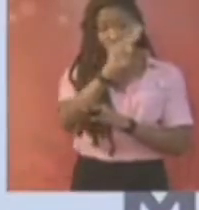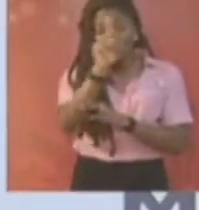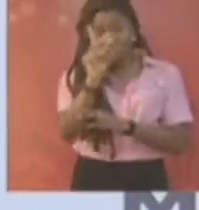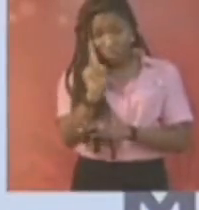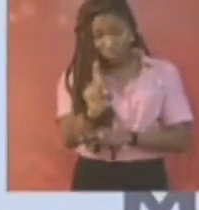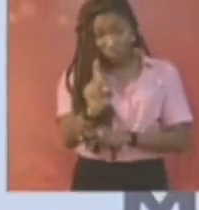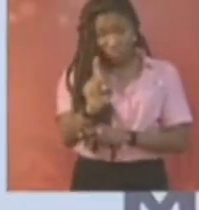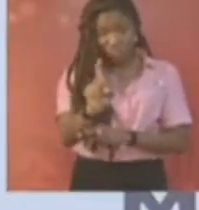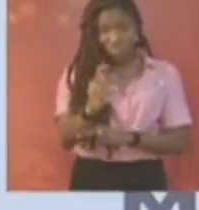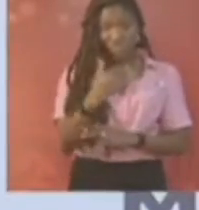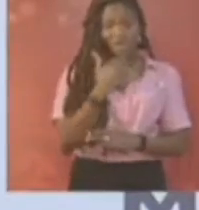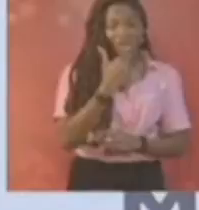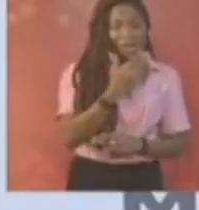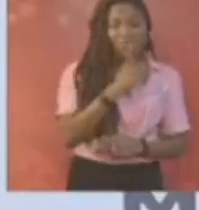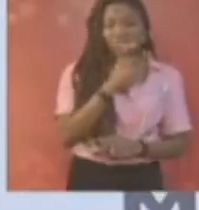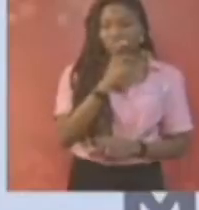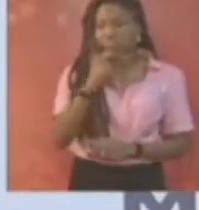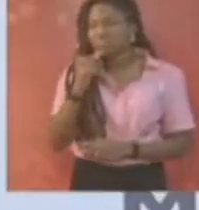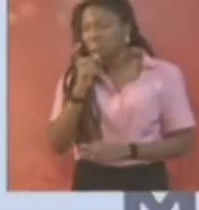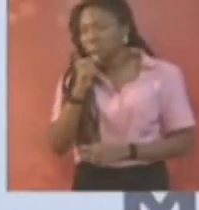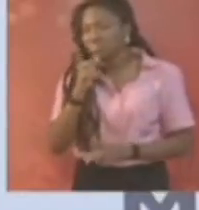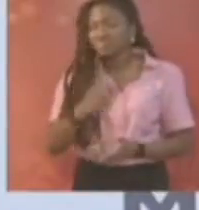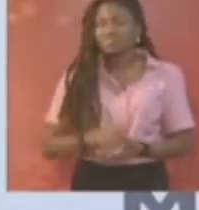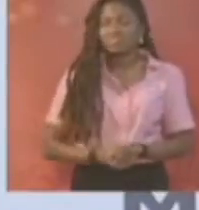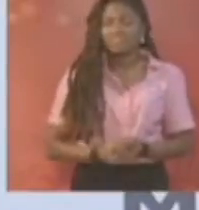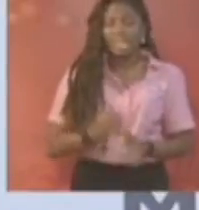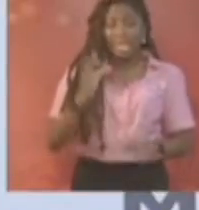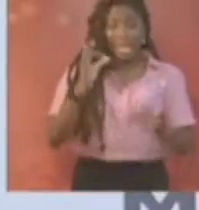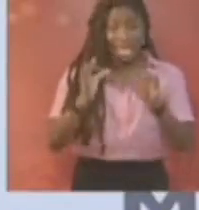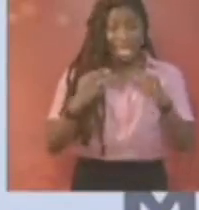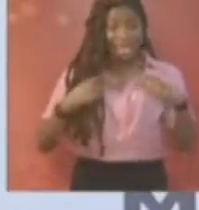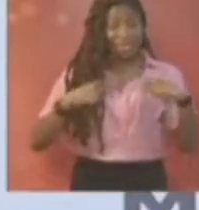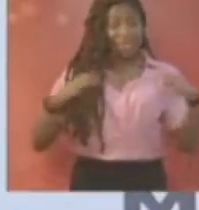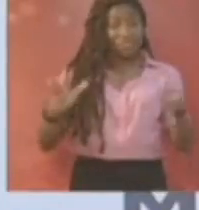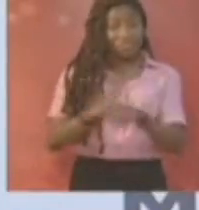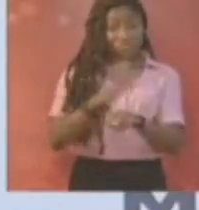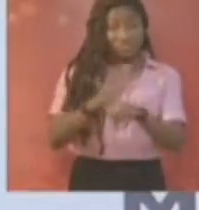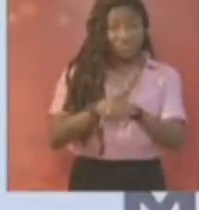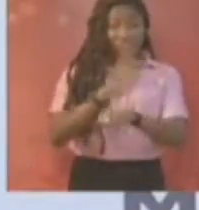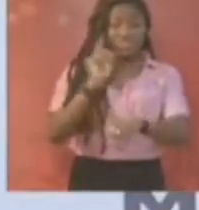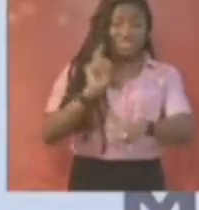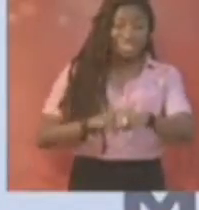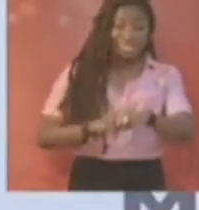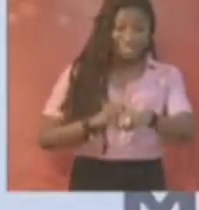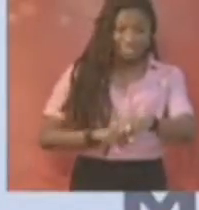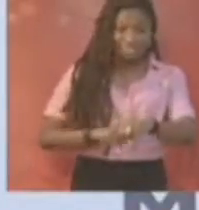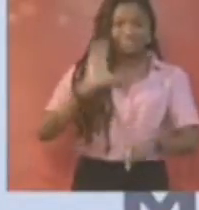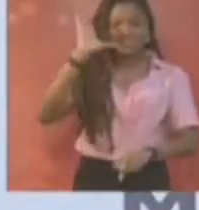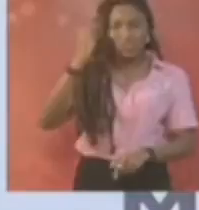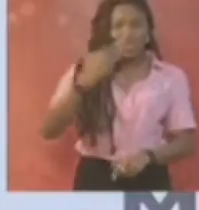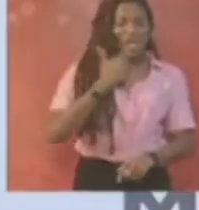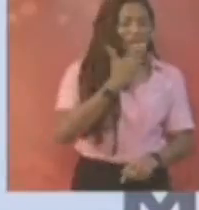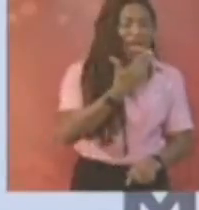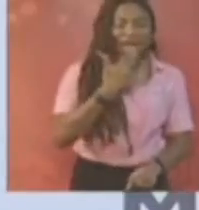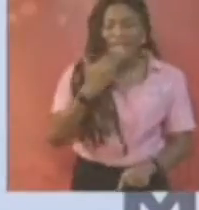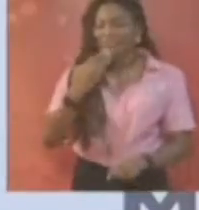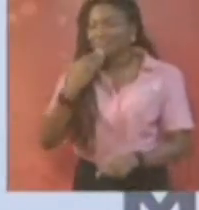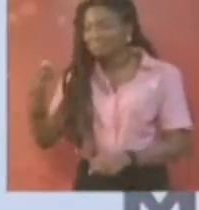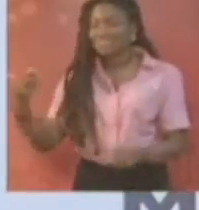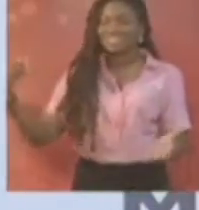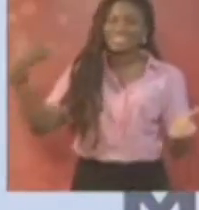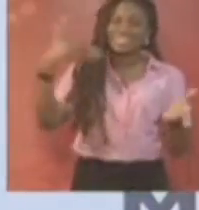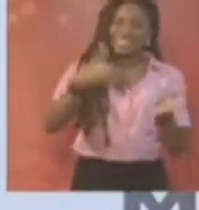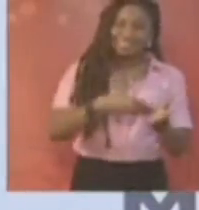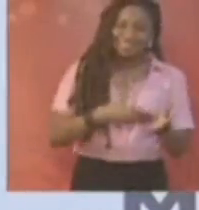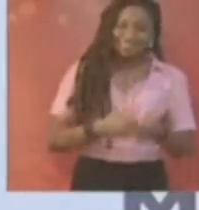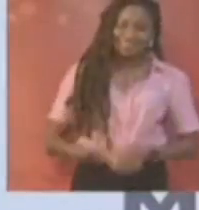to the relevant members of the panel. If time permits, we will facilitate a second round of questions, 1 question per